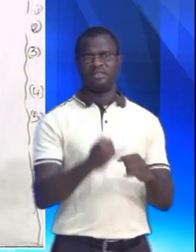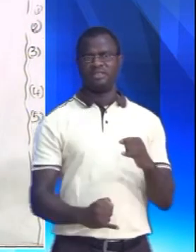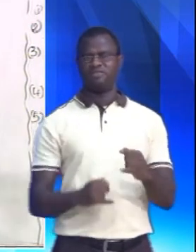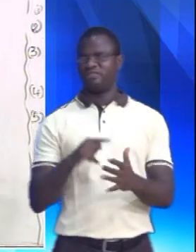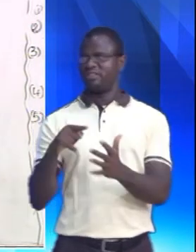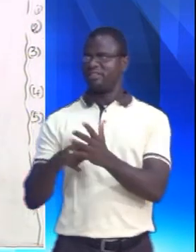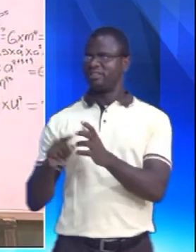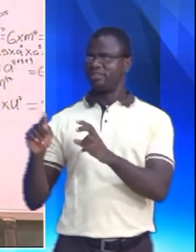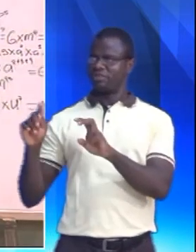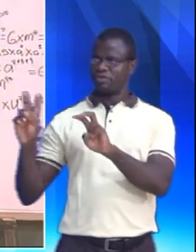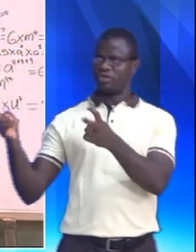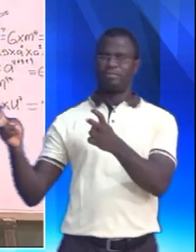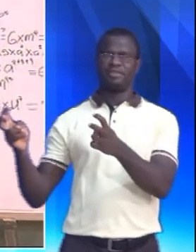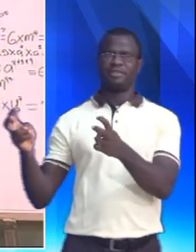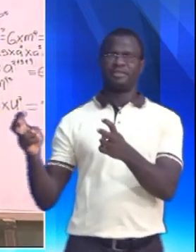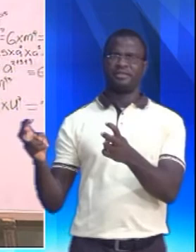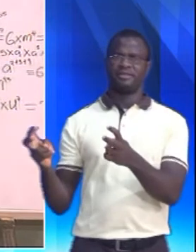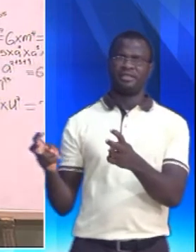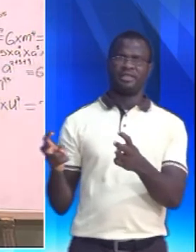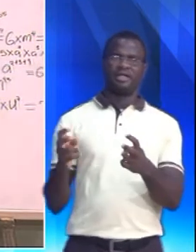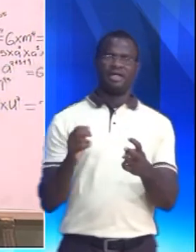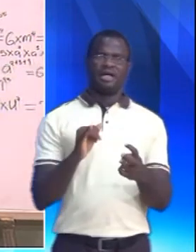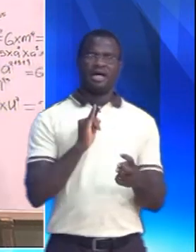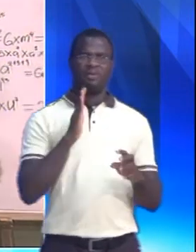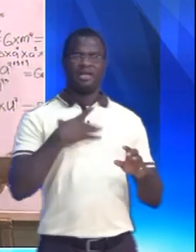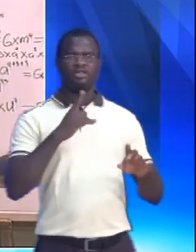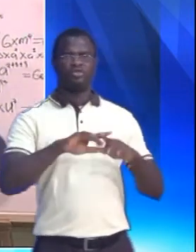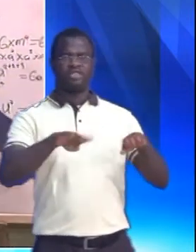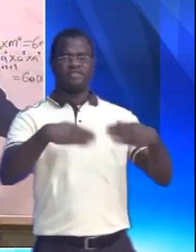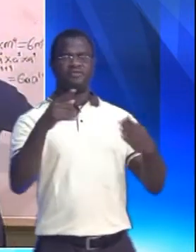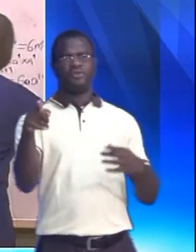questions, I would like to give you a homework.